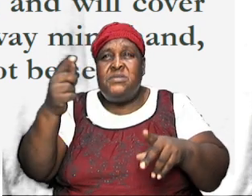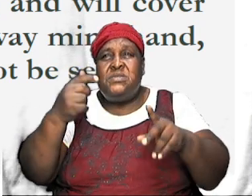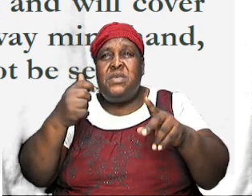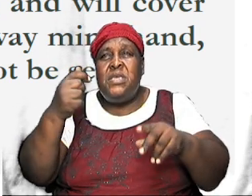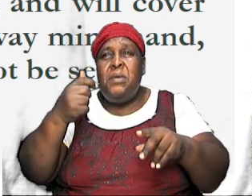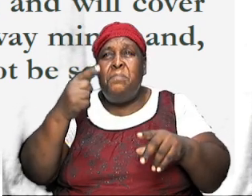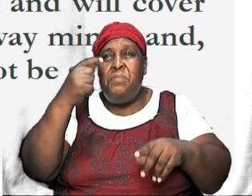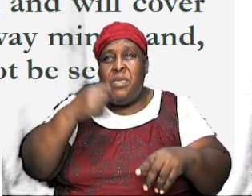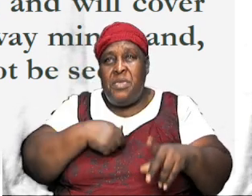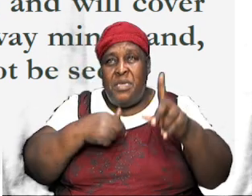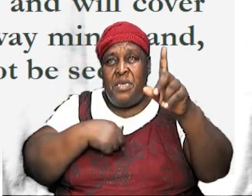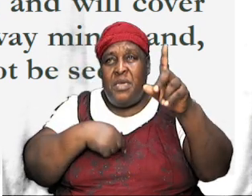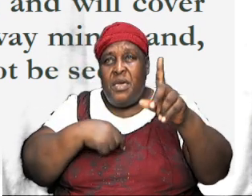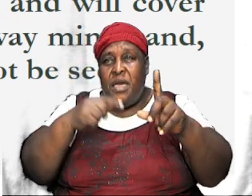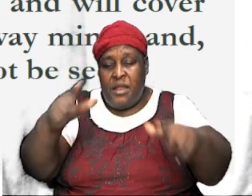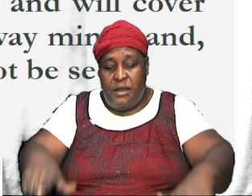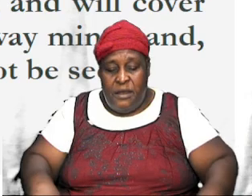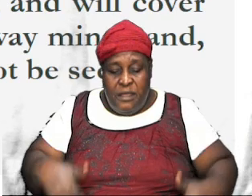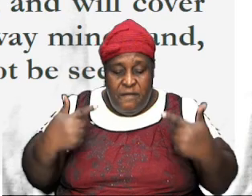said, behold,